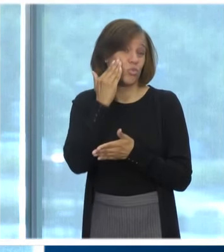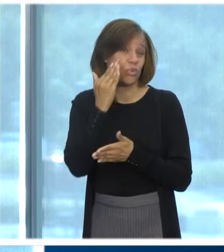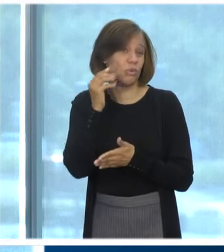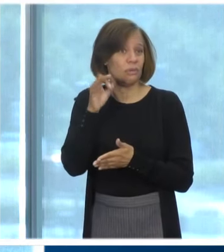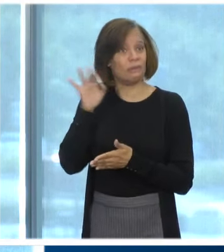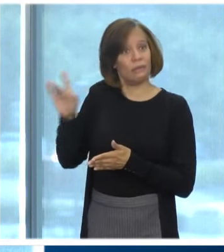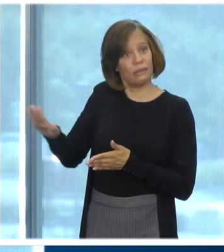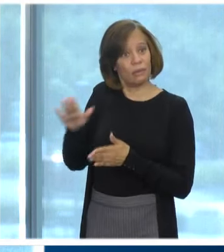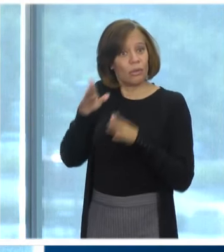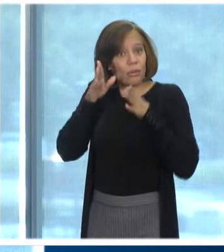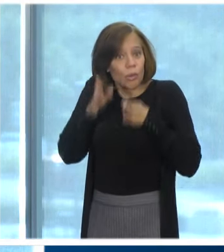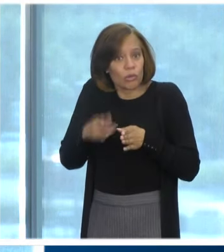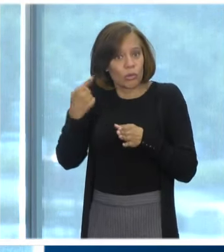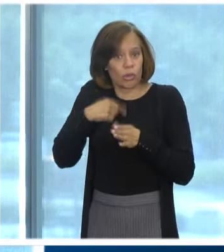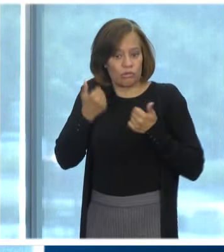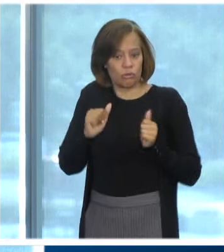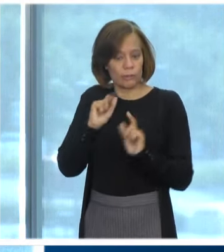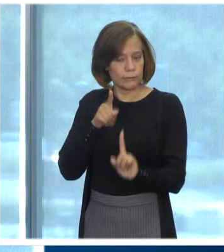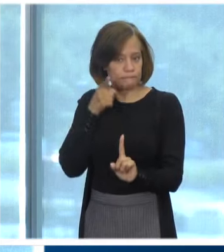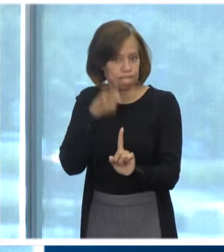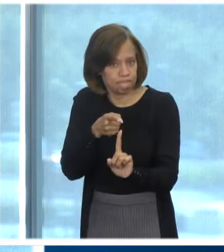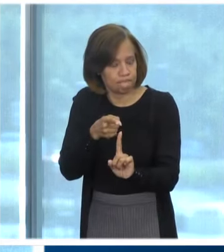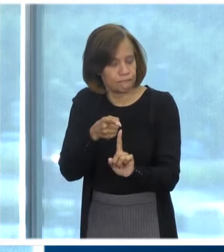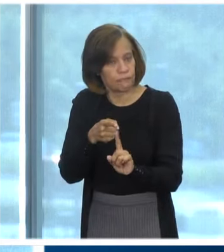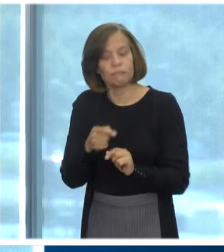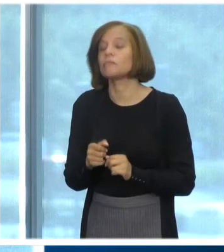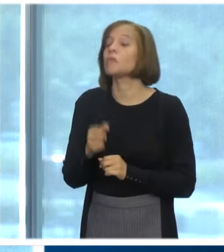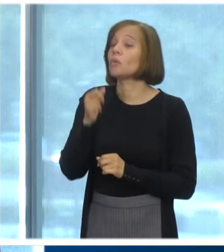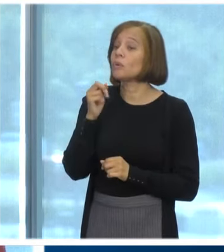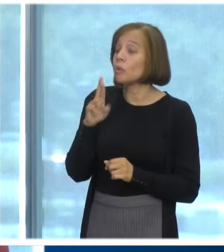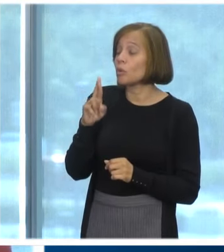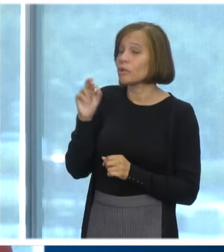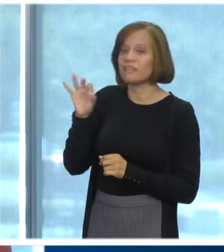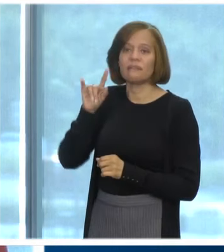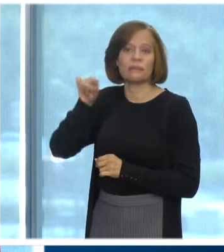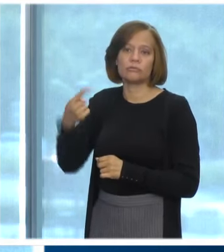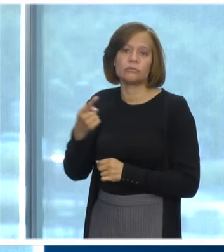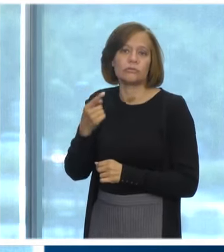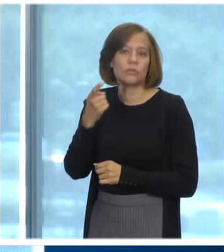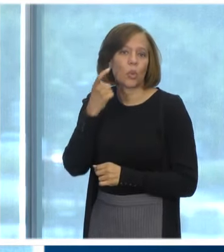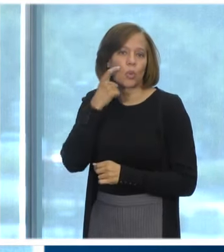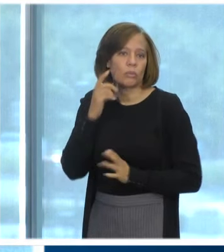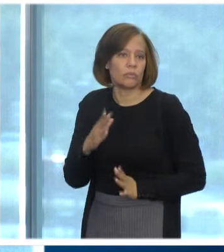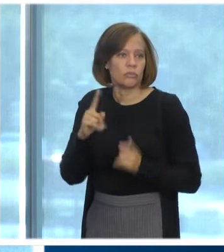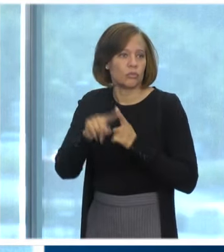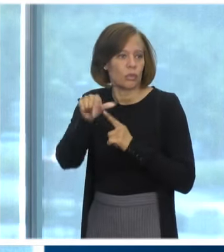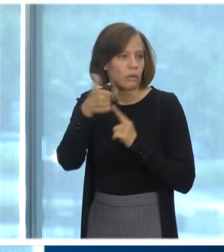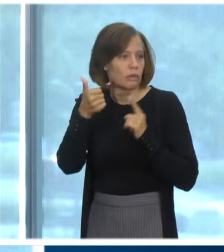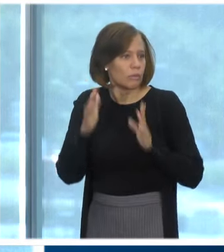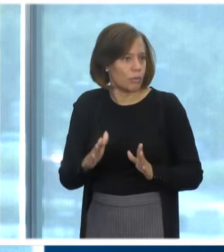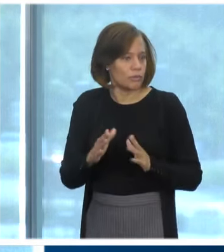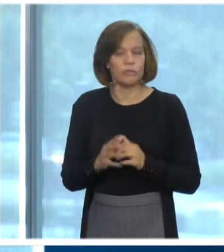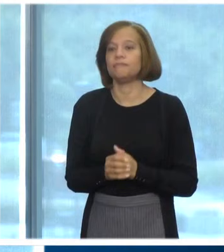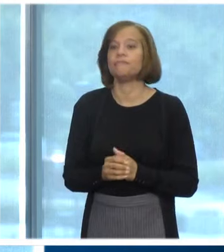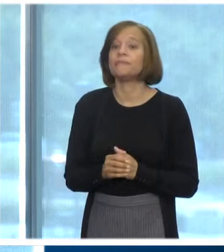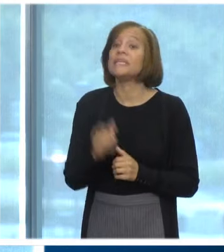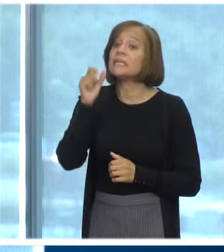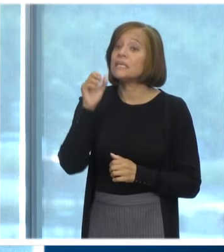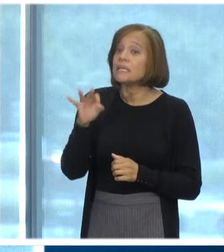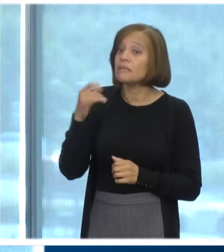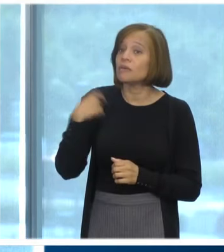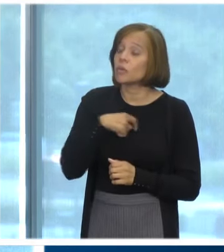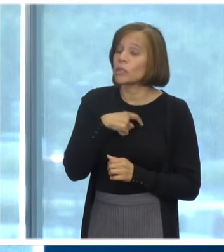misconduct, or whether they are being identified as a witness to someone else's misconduct. If we've identified